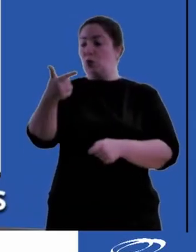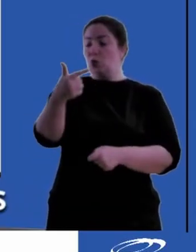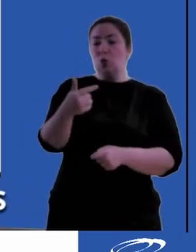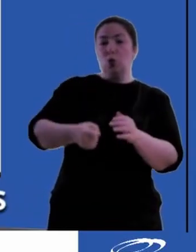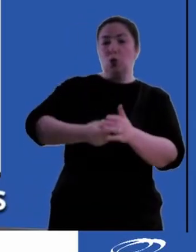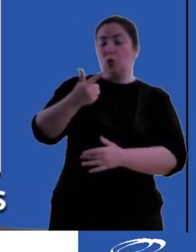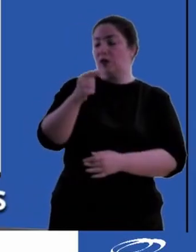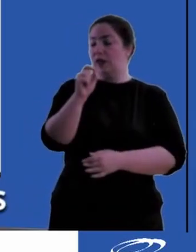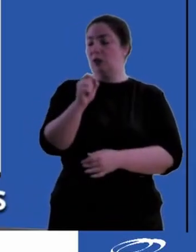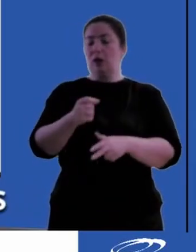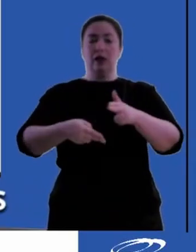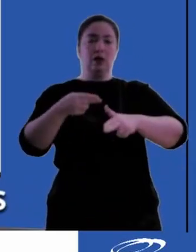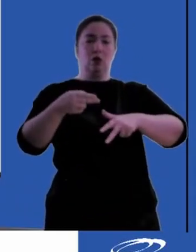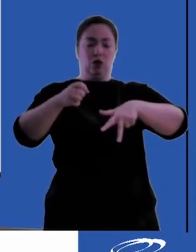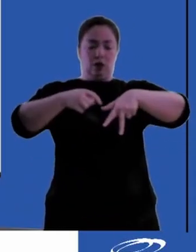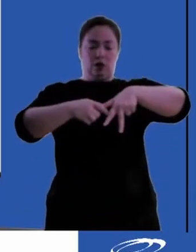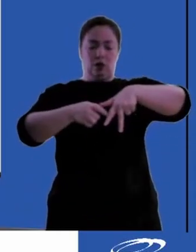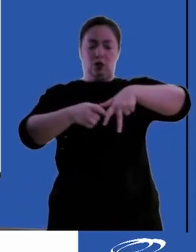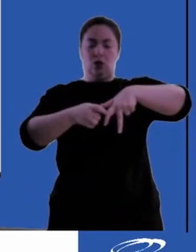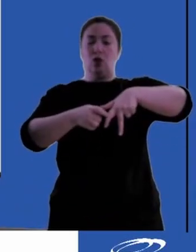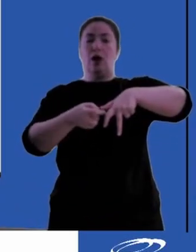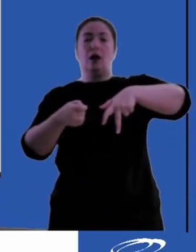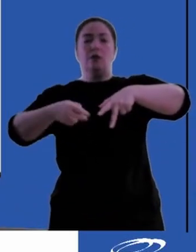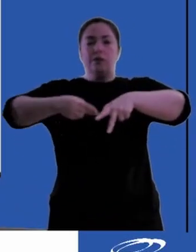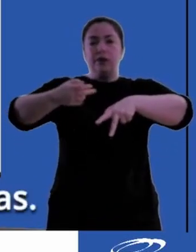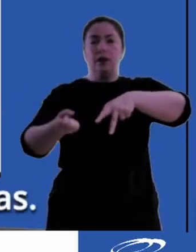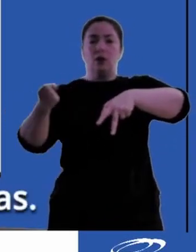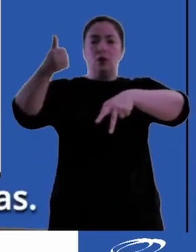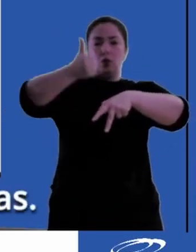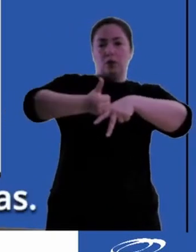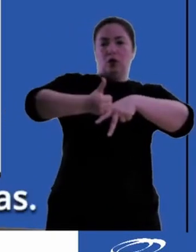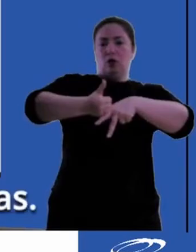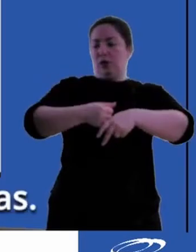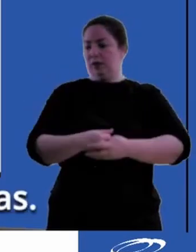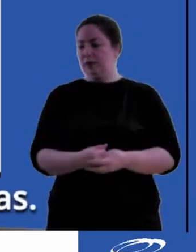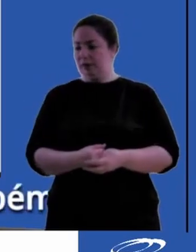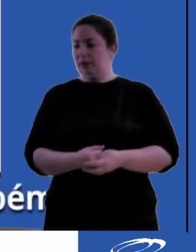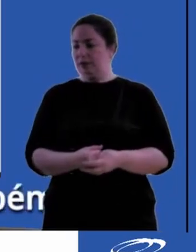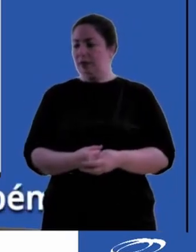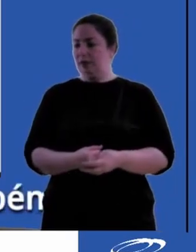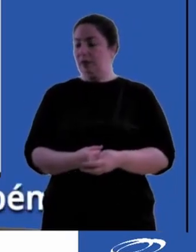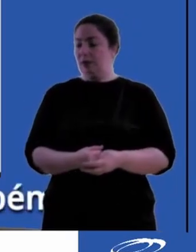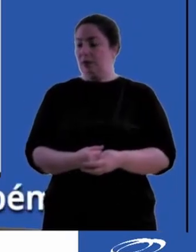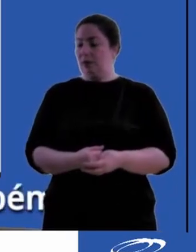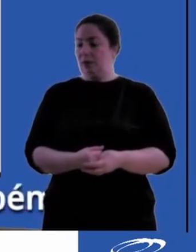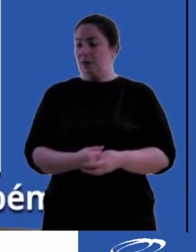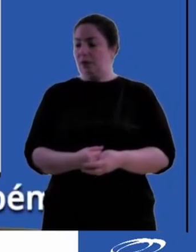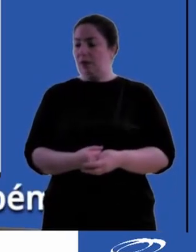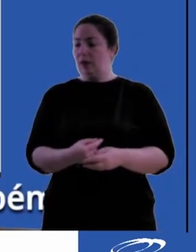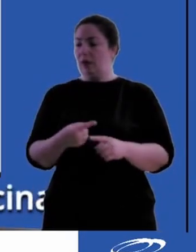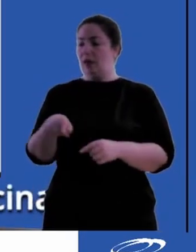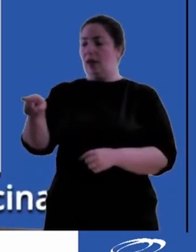again, looked at his synovial fluid. The results are shown there. It looks infected, but the cultures were all negative. He did undergo